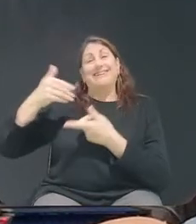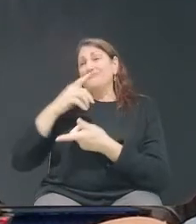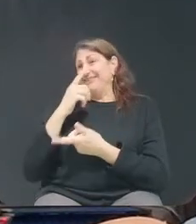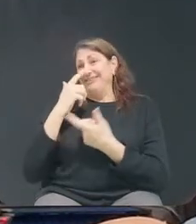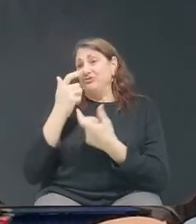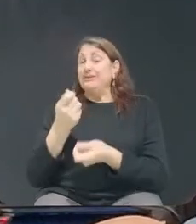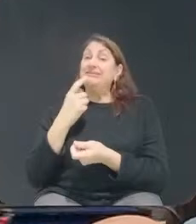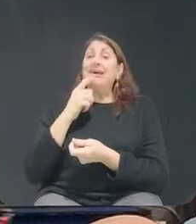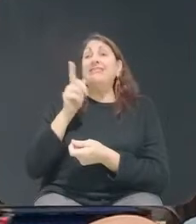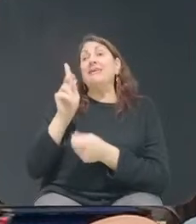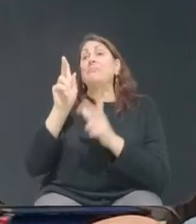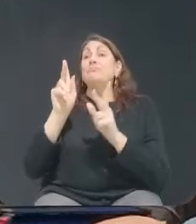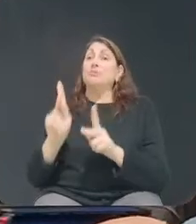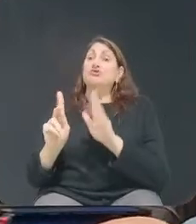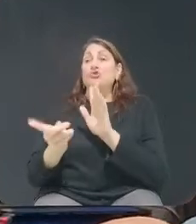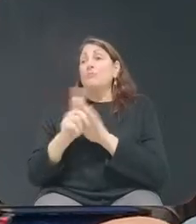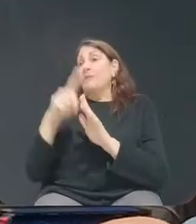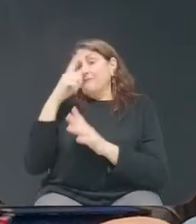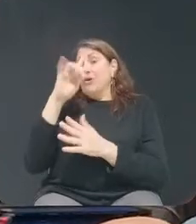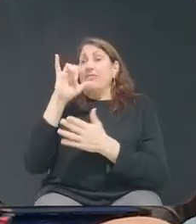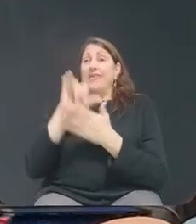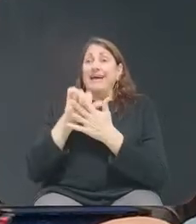appeared for this offense and they were fined this much.